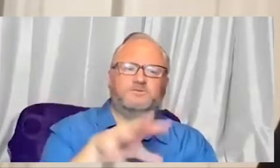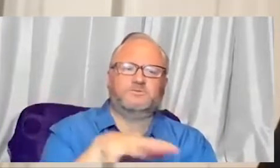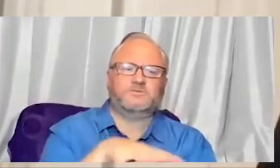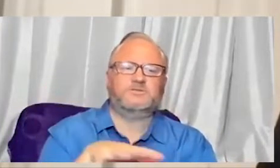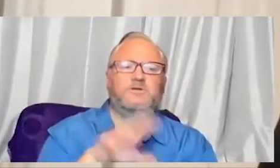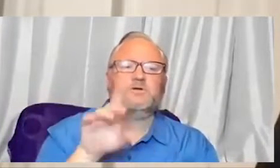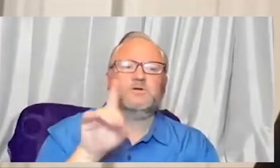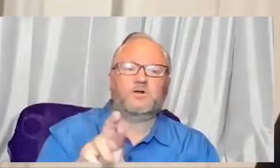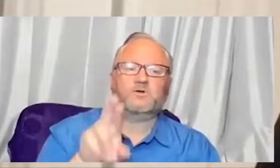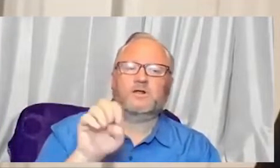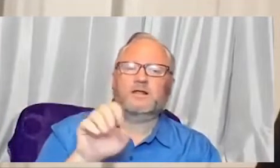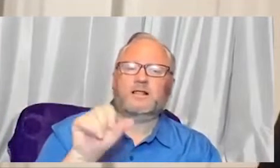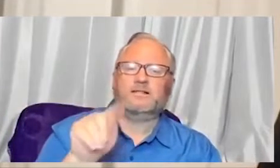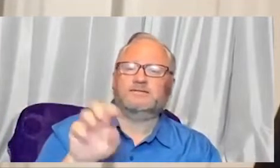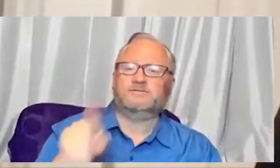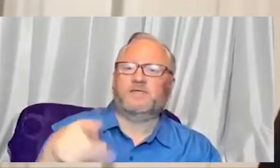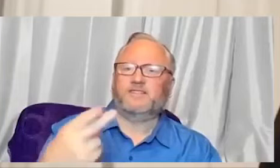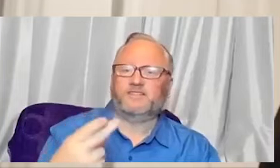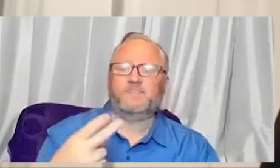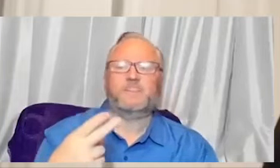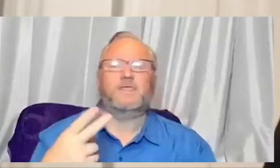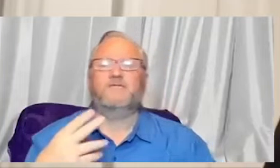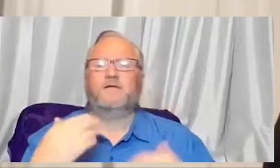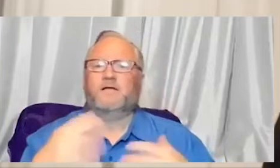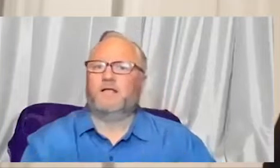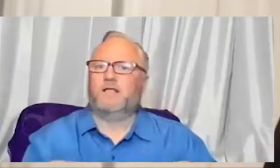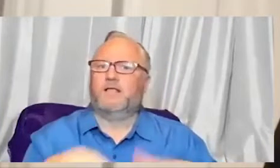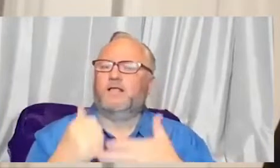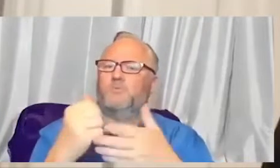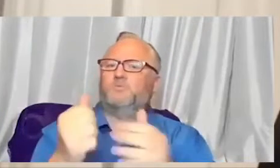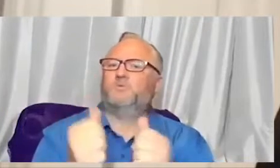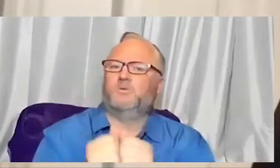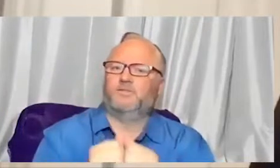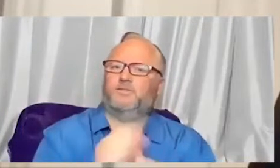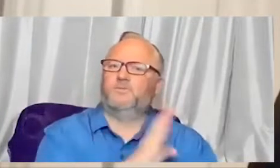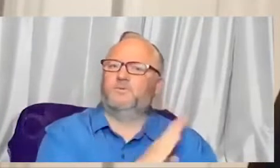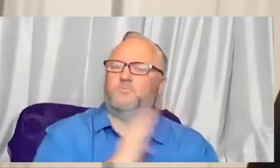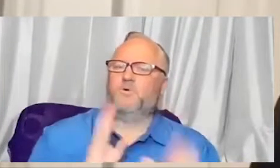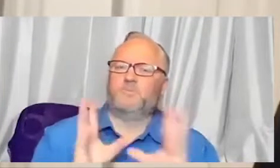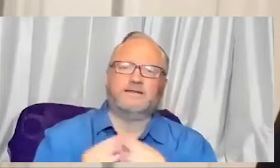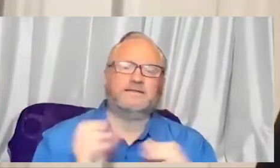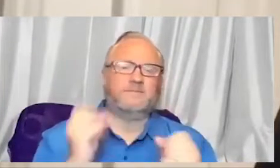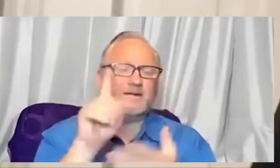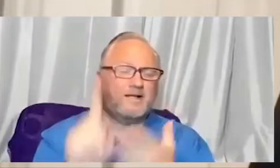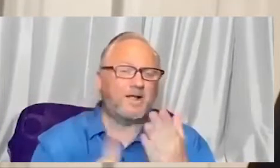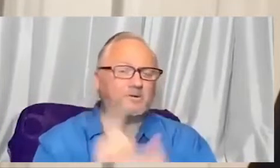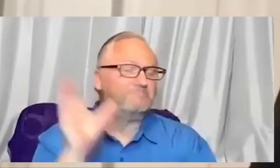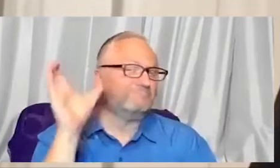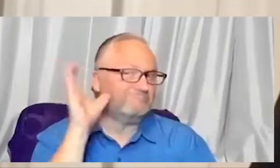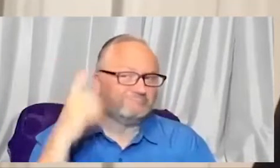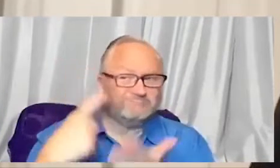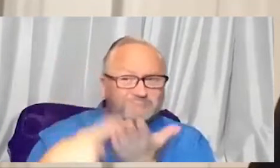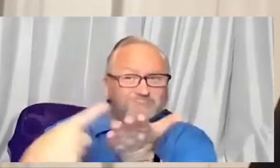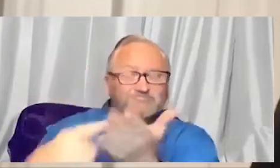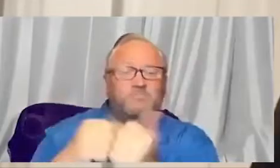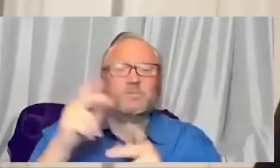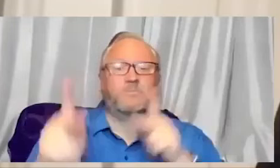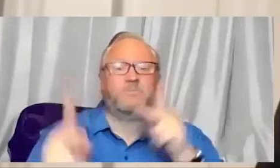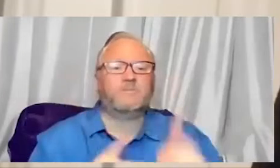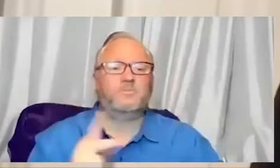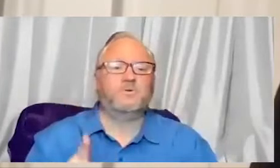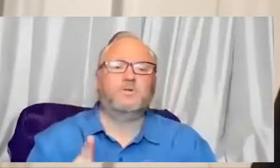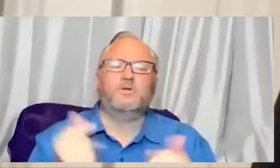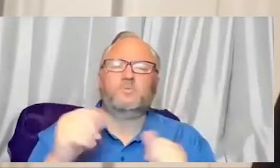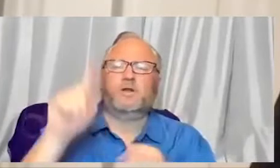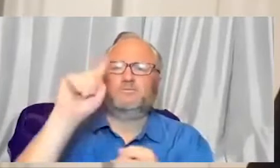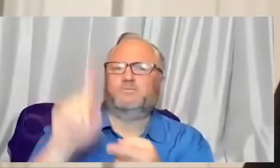held cottage and board meetings, spent countless hours listening and dialoguing with folk, assuaging fears,